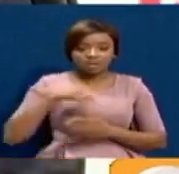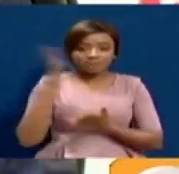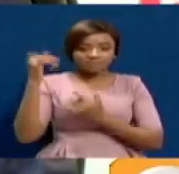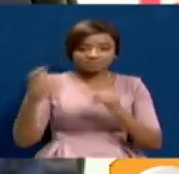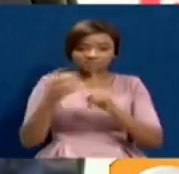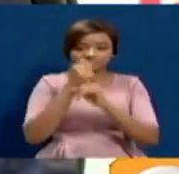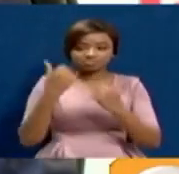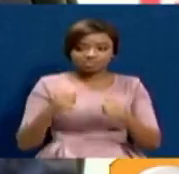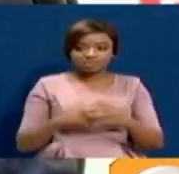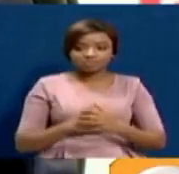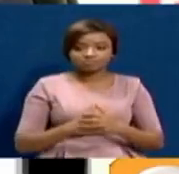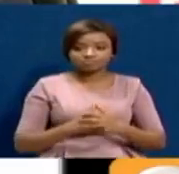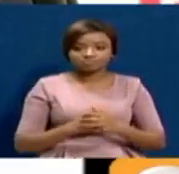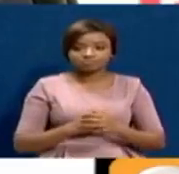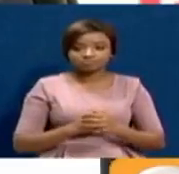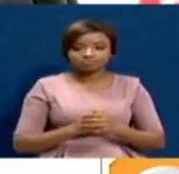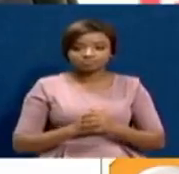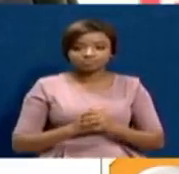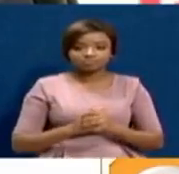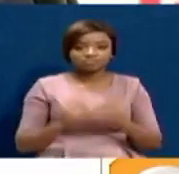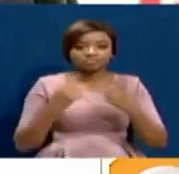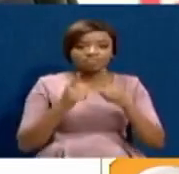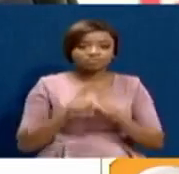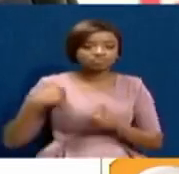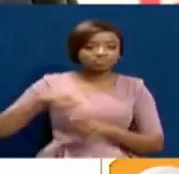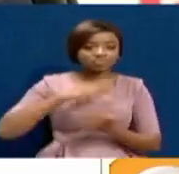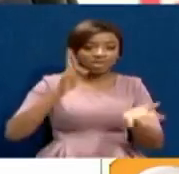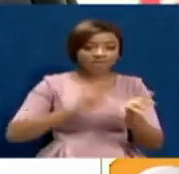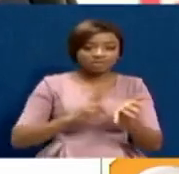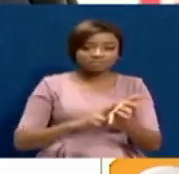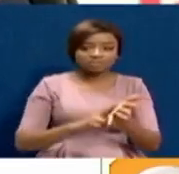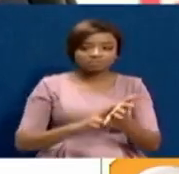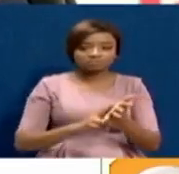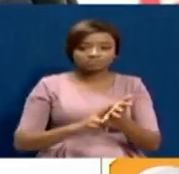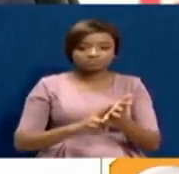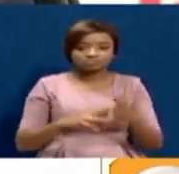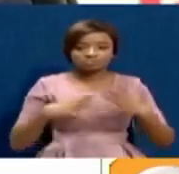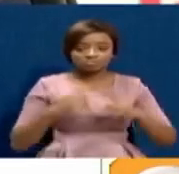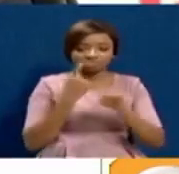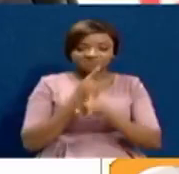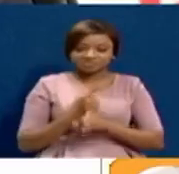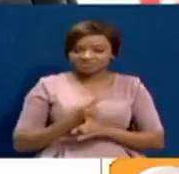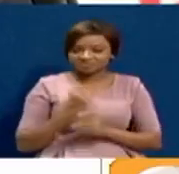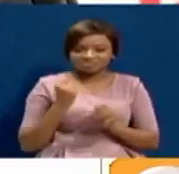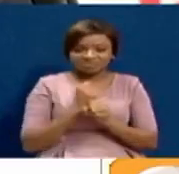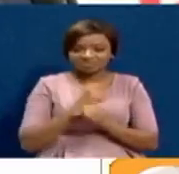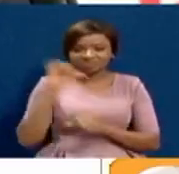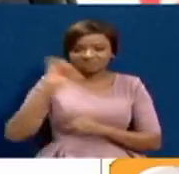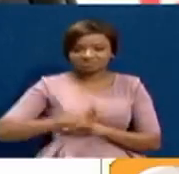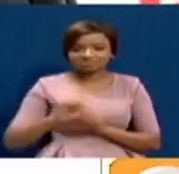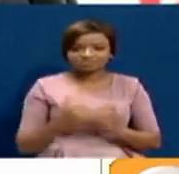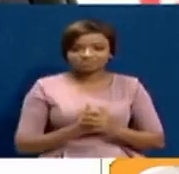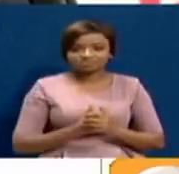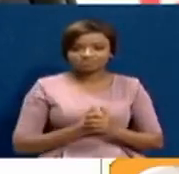expectation. We are registering underperformance in our initial projections. And